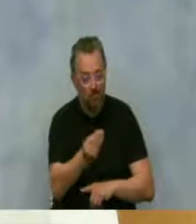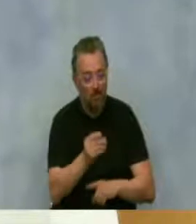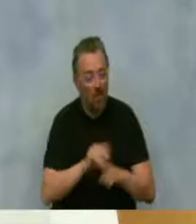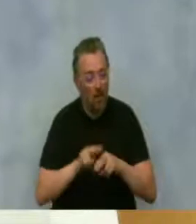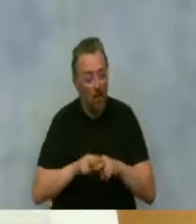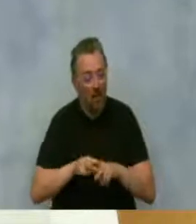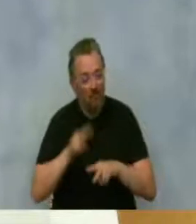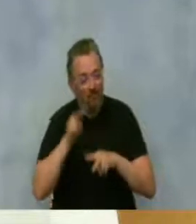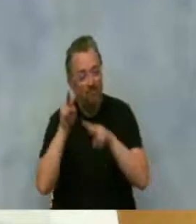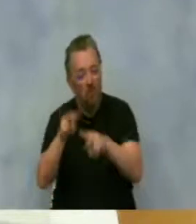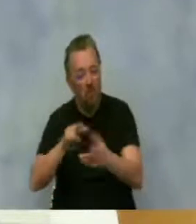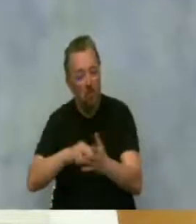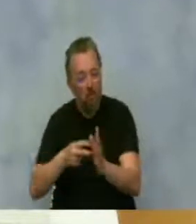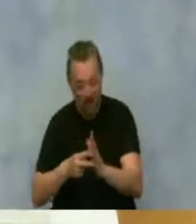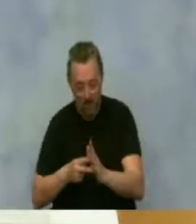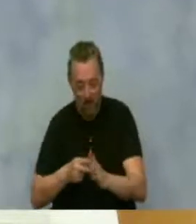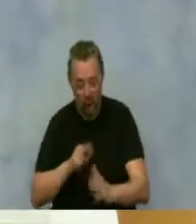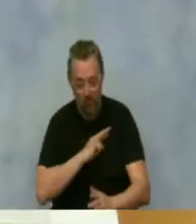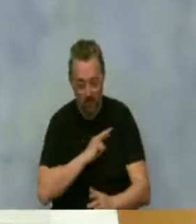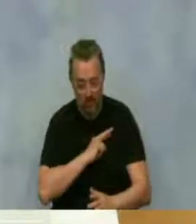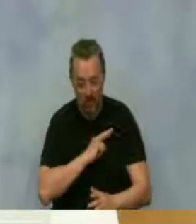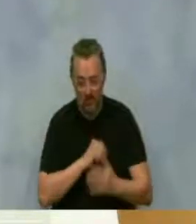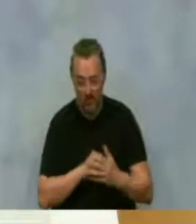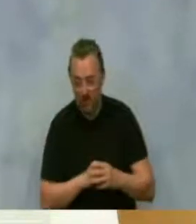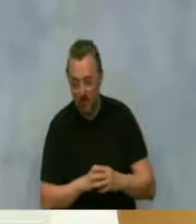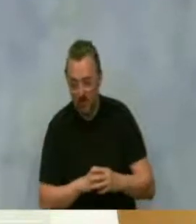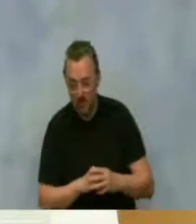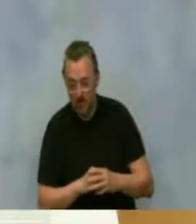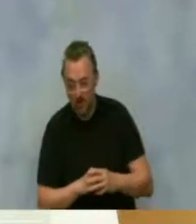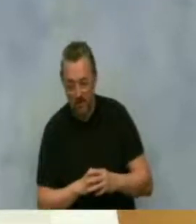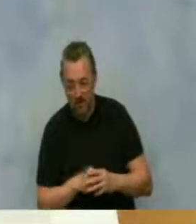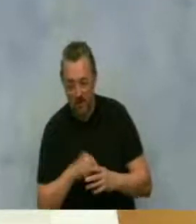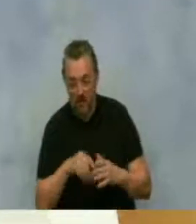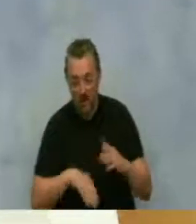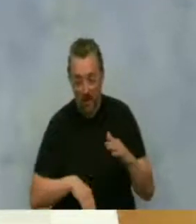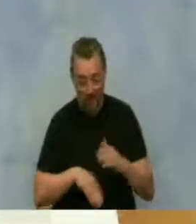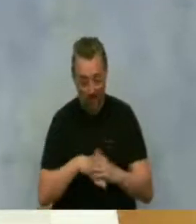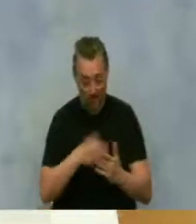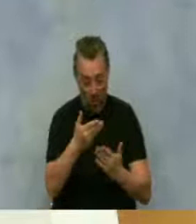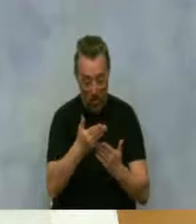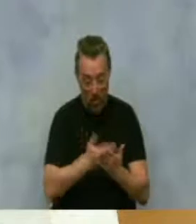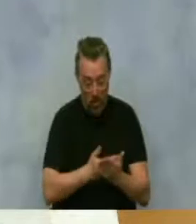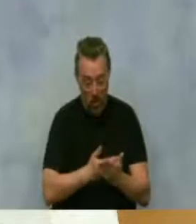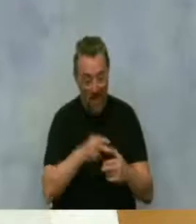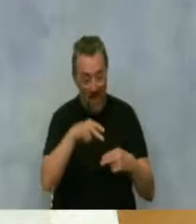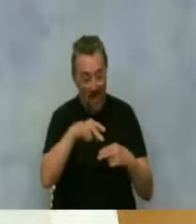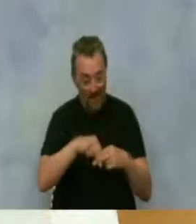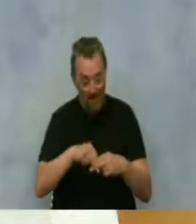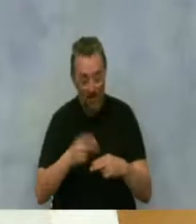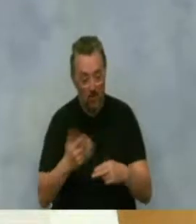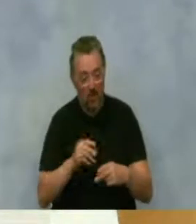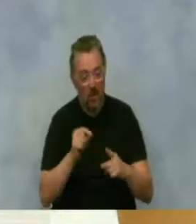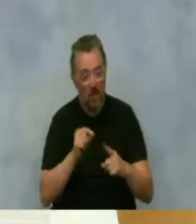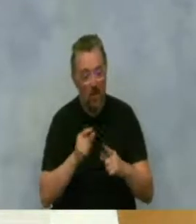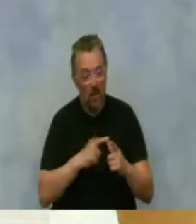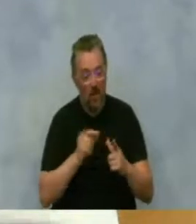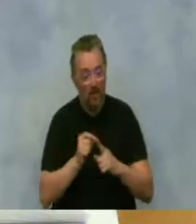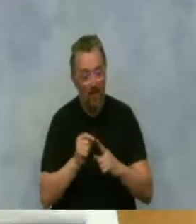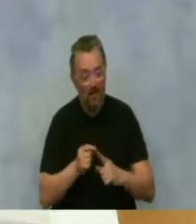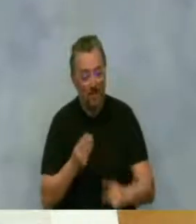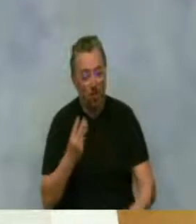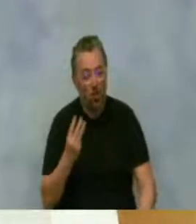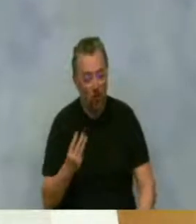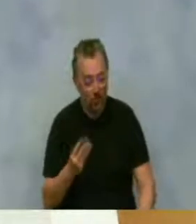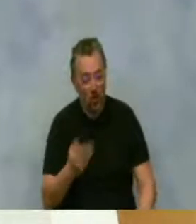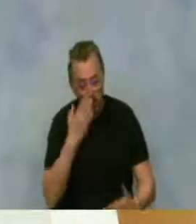development capacity at this level of resource. The full SHIP, which is attached to Appendix 3, reflects the Council's